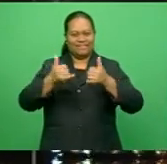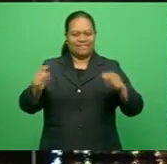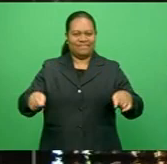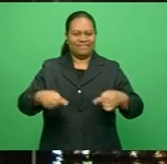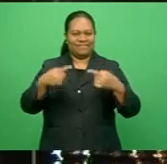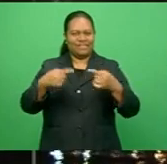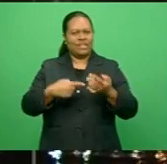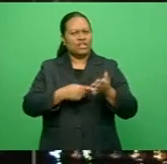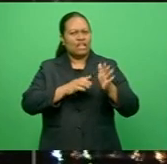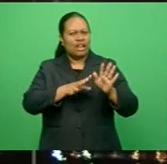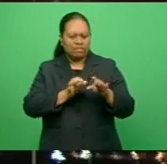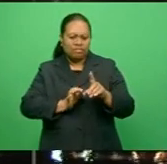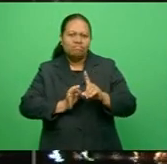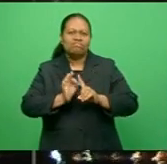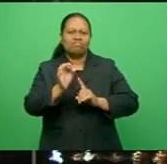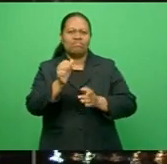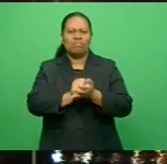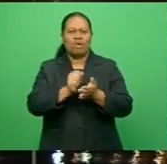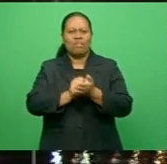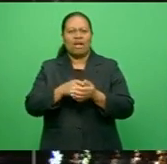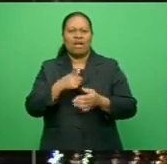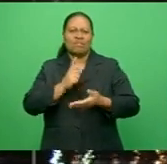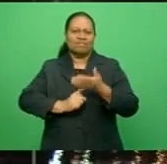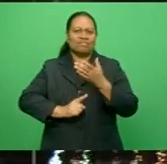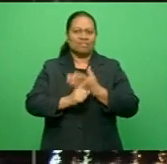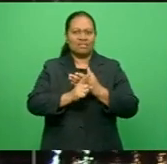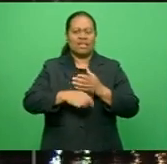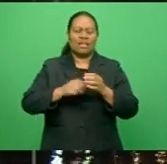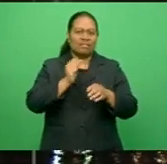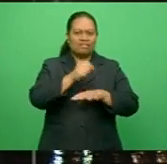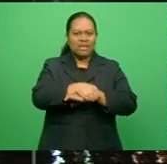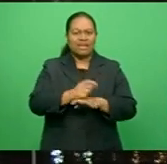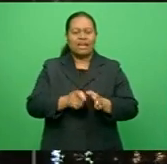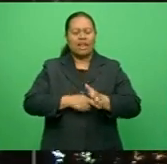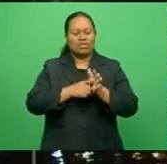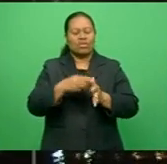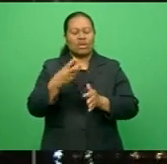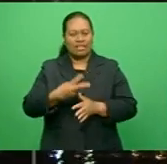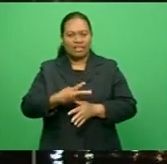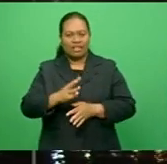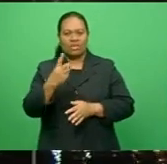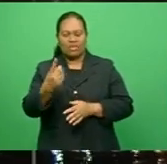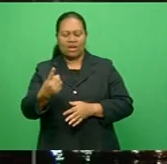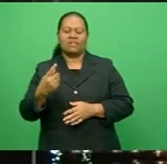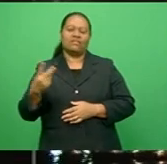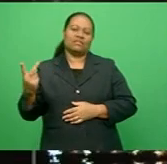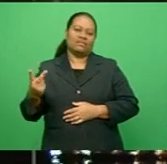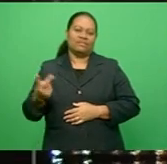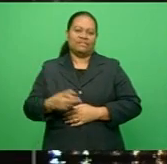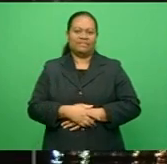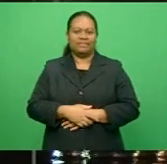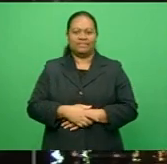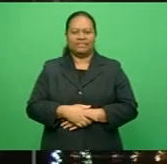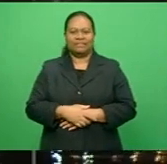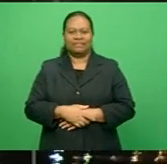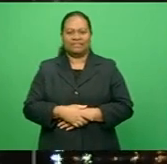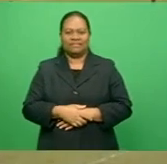much improved team, outclassing Lautoka 31-12 at Ratadakambao Park. Tale Matairikula has